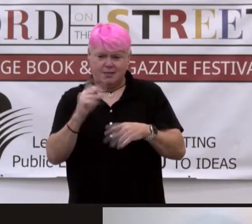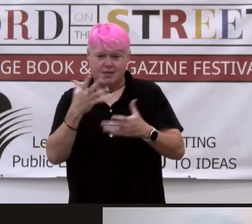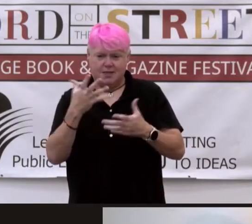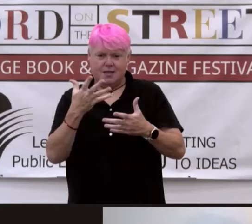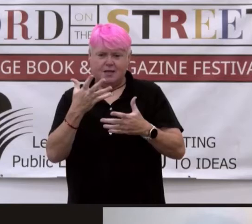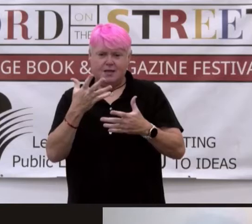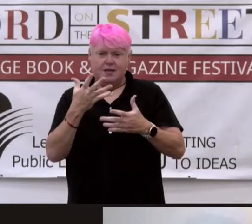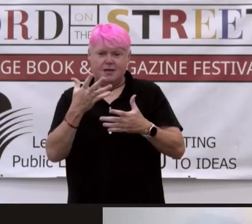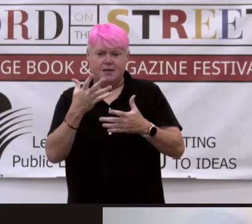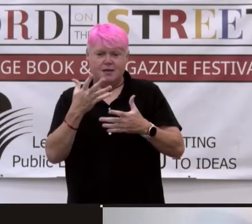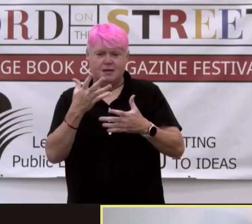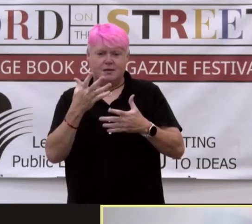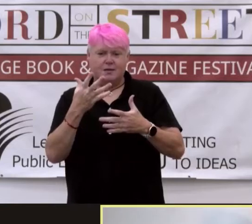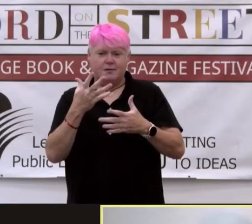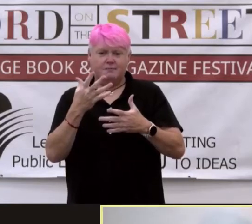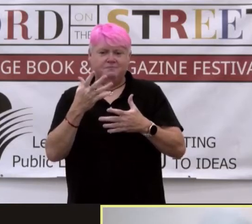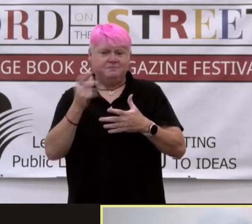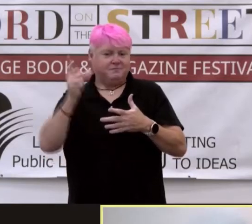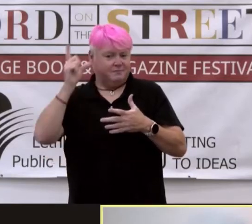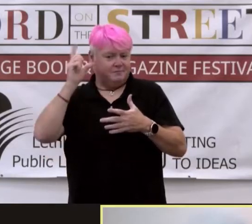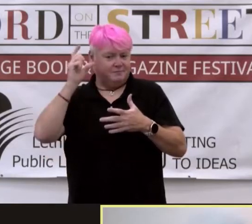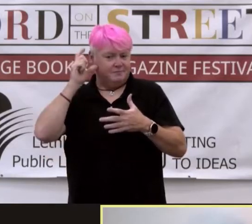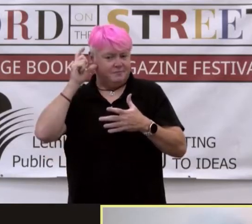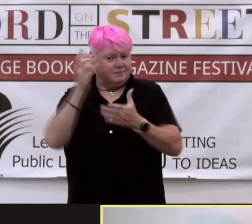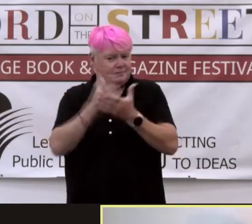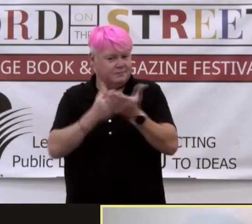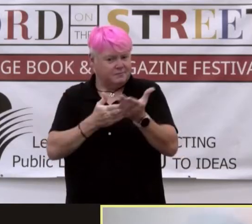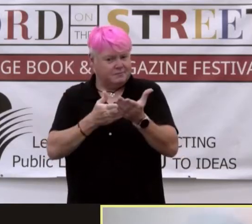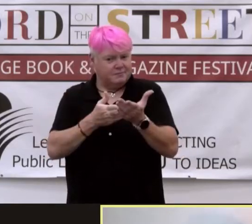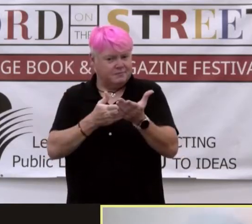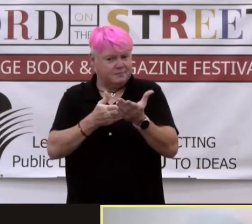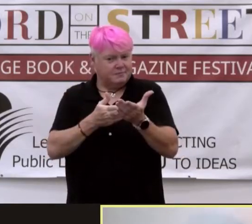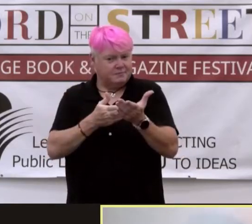audio component that went with the book. What was it